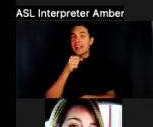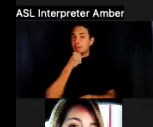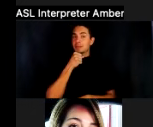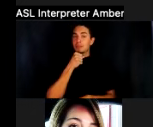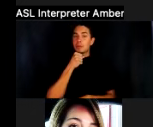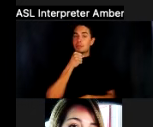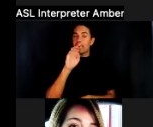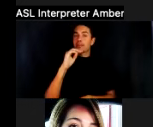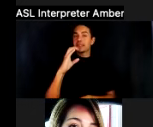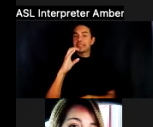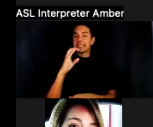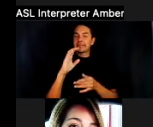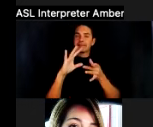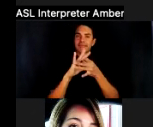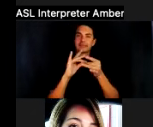jokes?